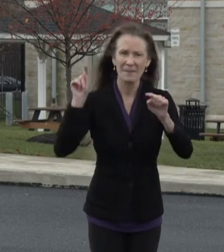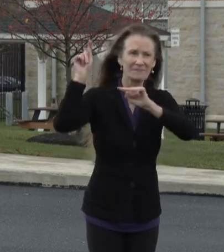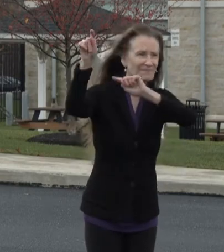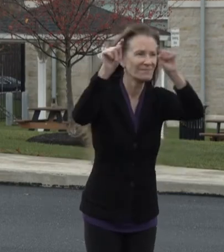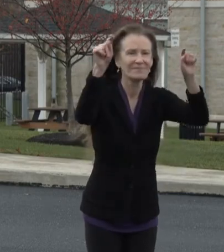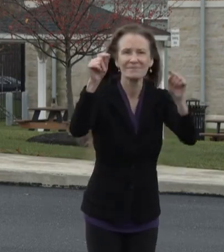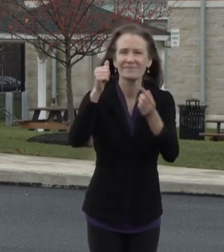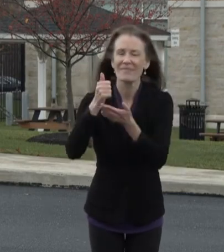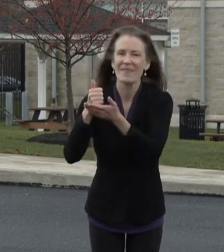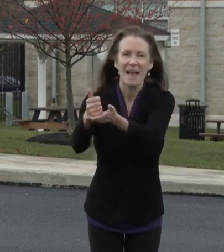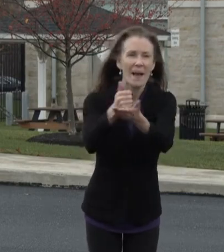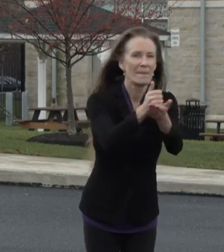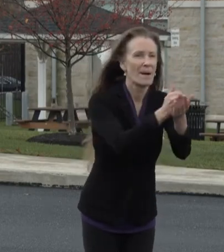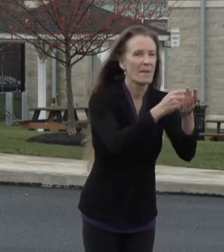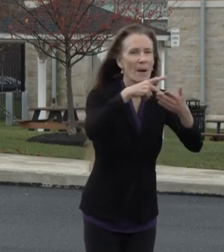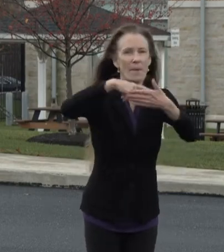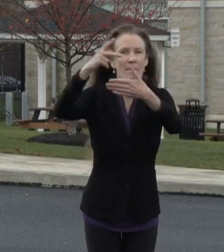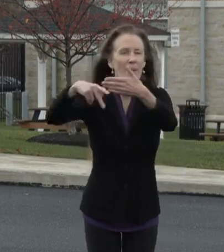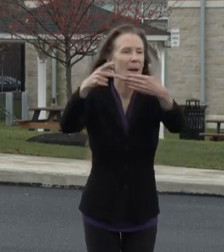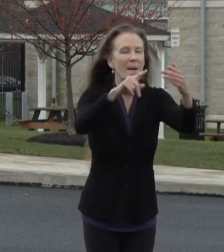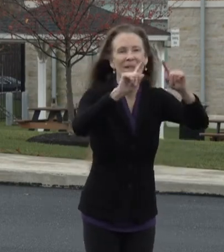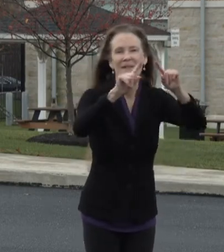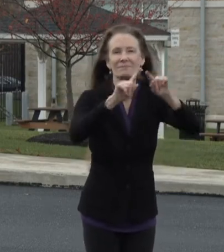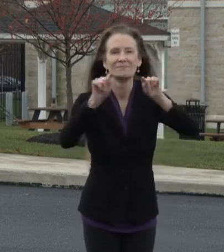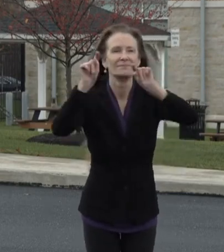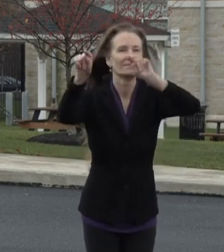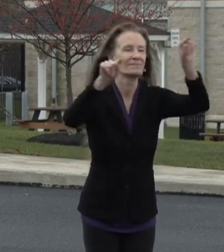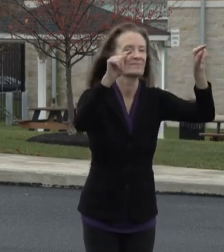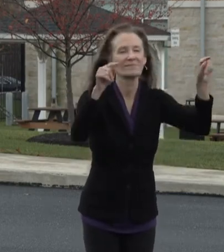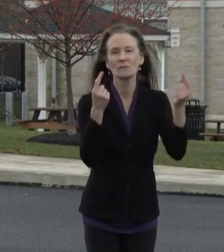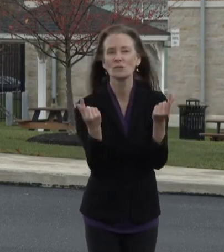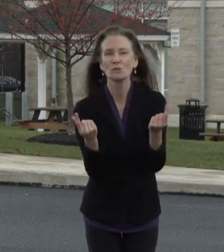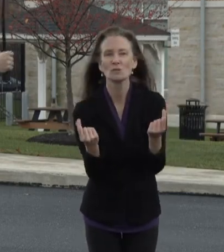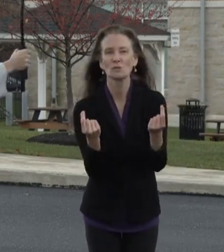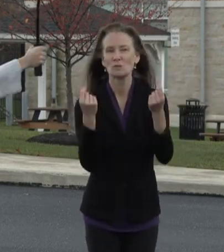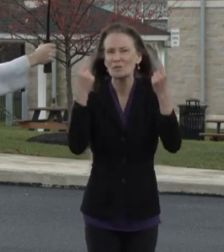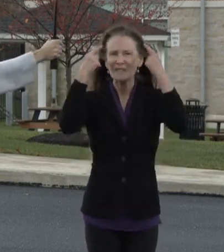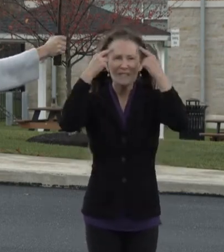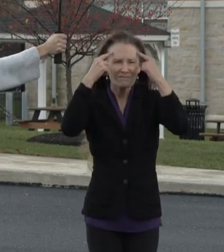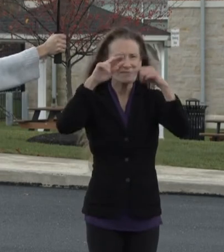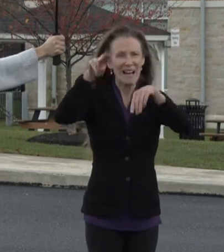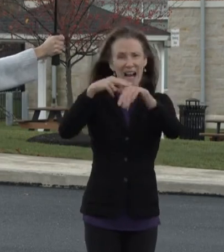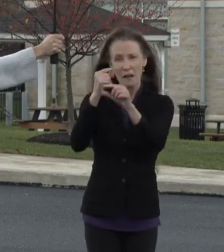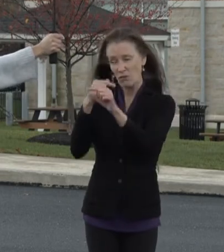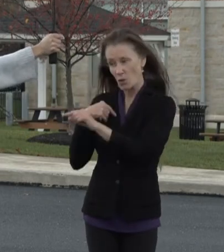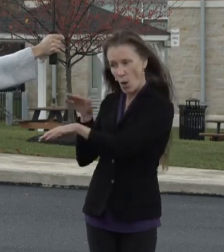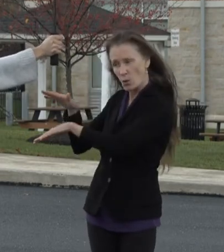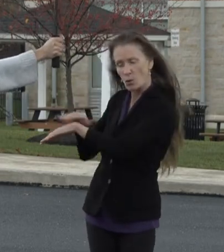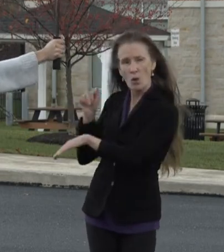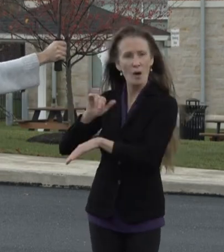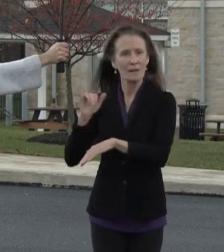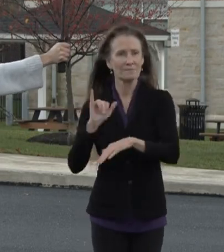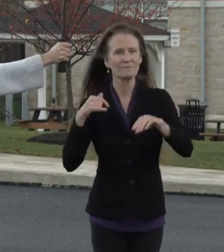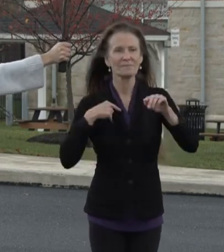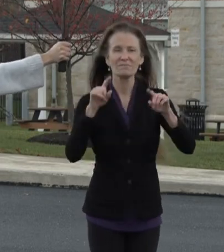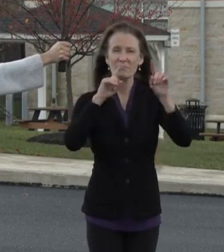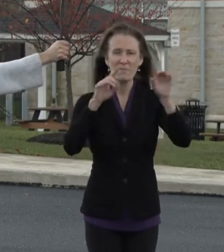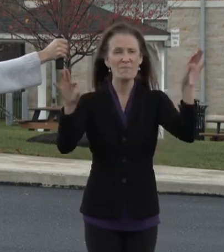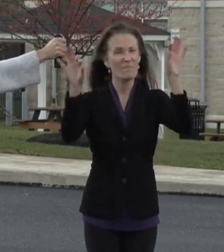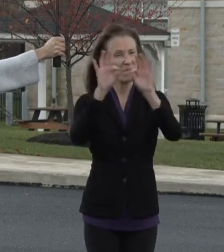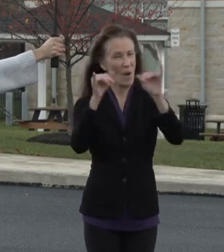program that we have hired to also go into facilities, and we have the Guard. And so there is an increase in the amount